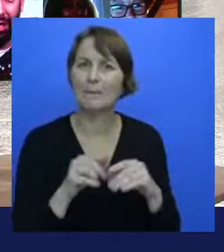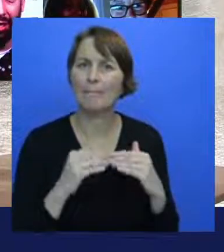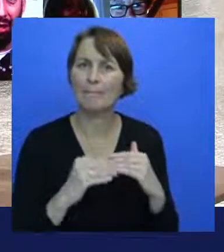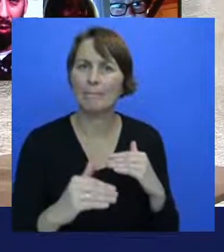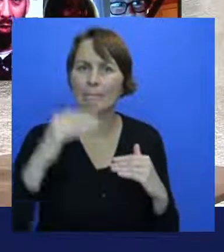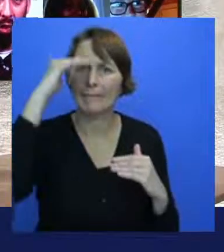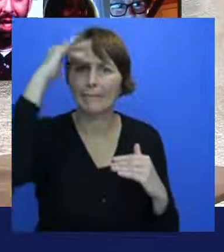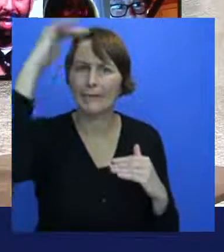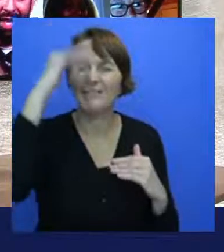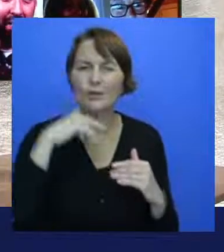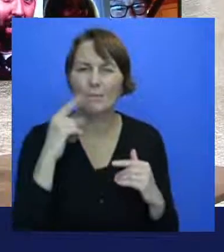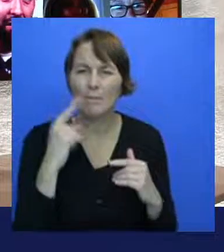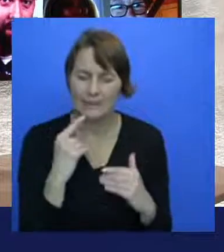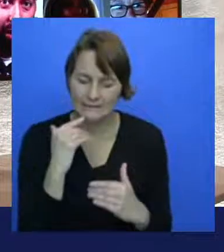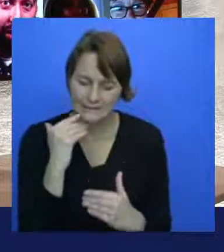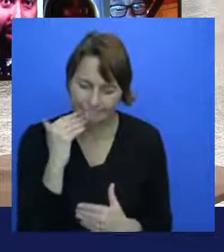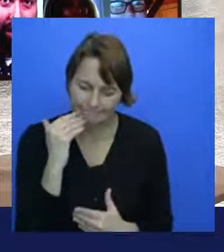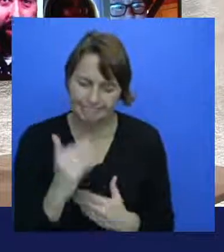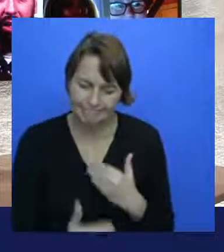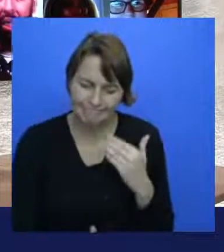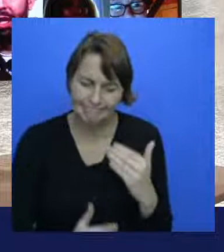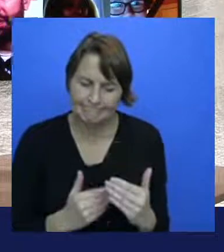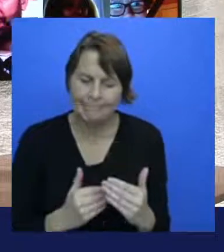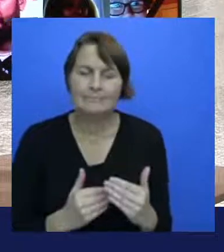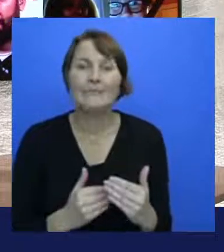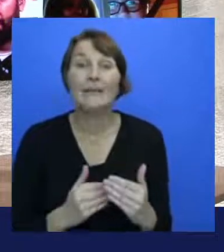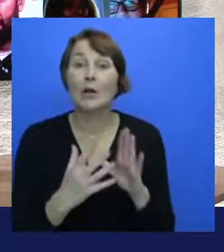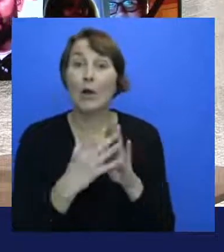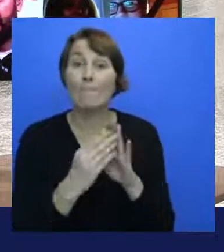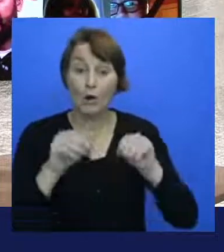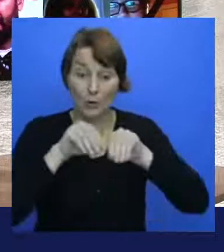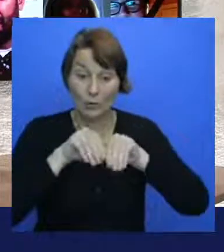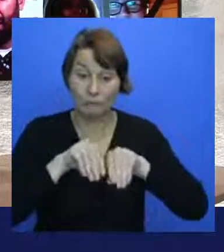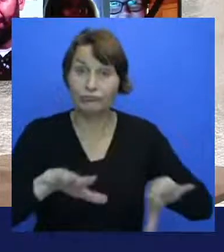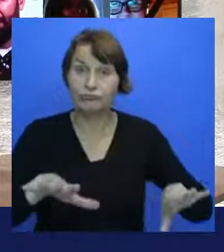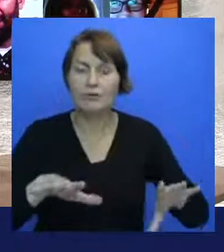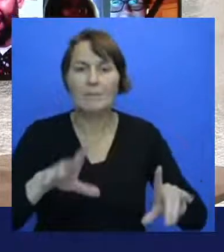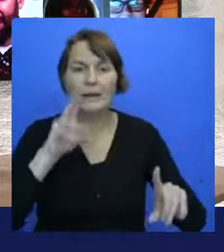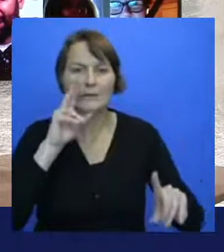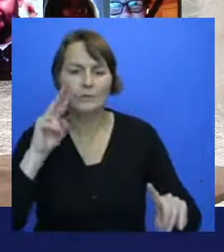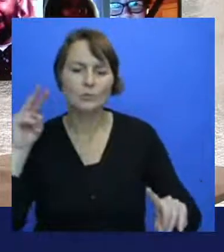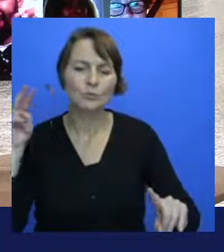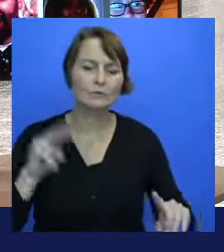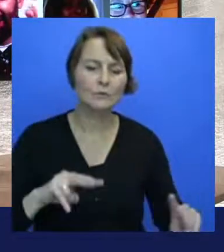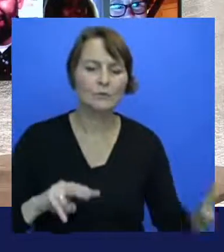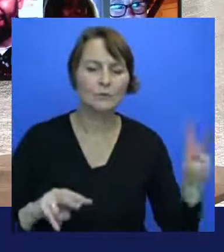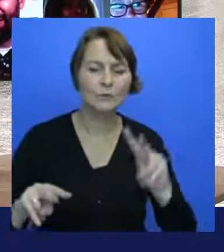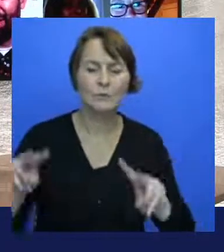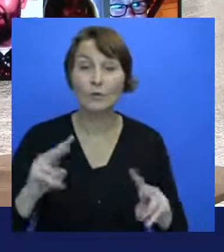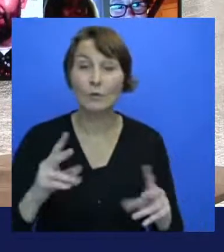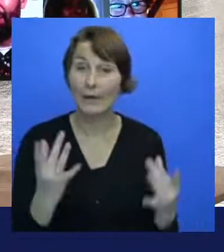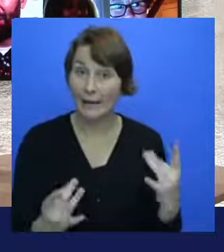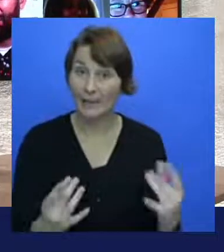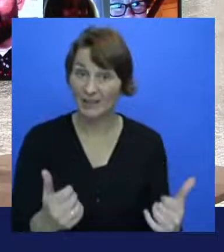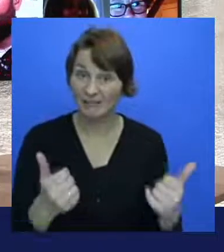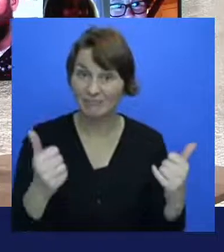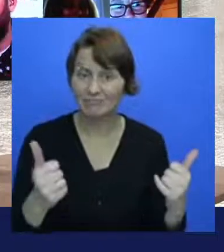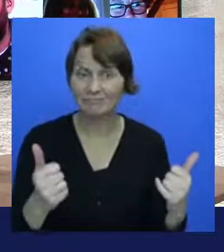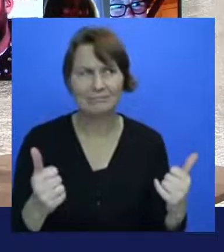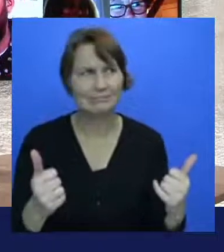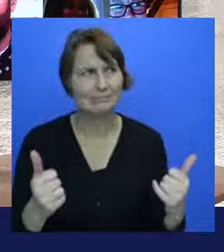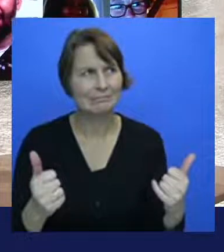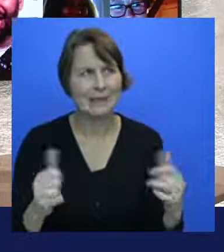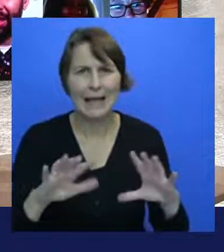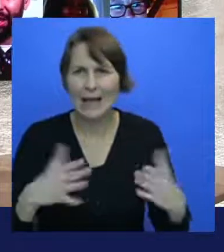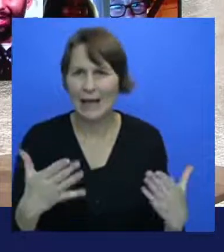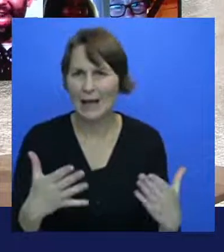operations over it, even after the model's out, to continue to improve the ethicality. This is not a real word. I wonder how they're going to sign it.